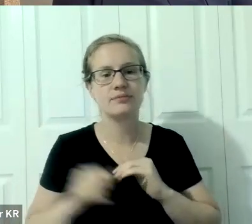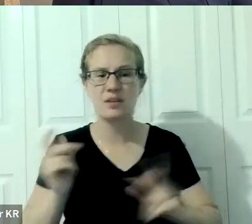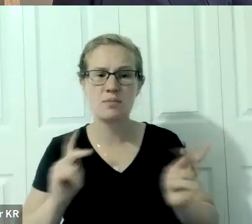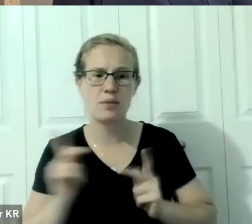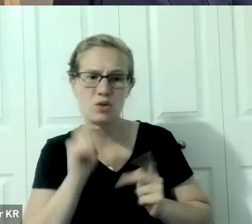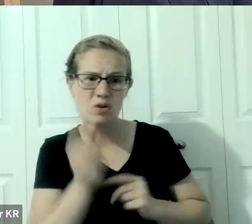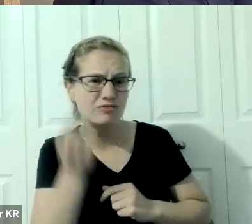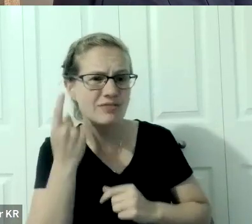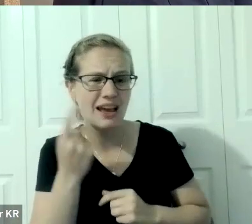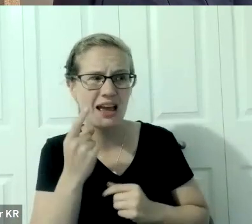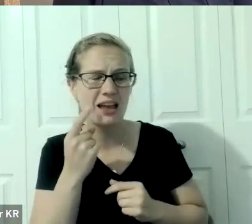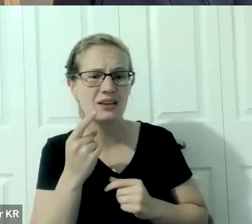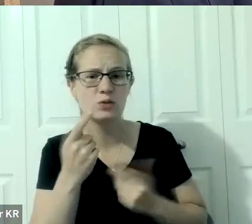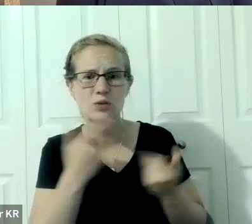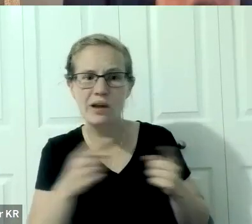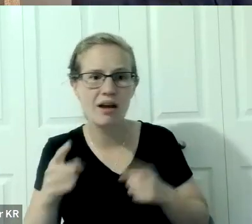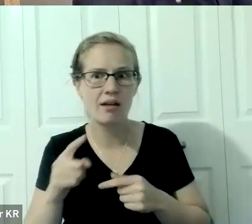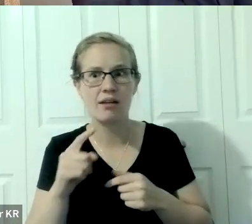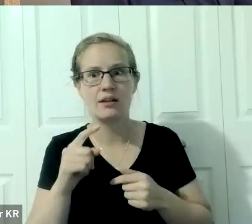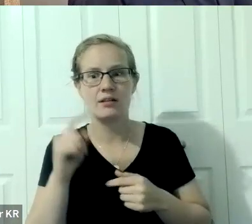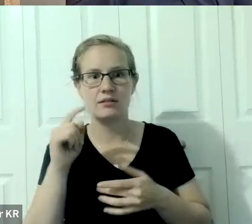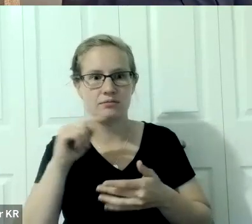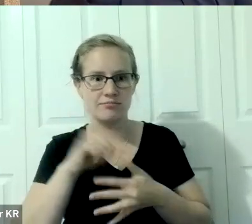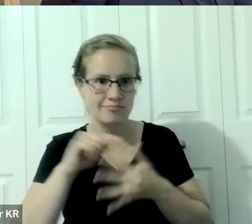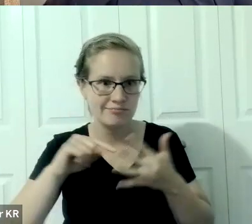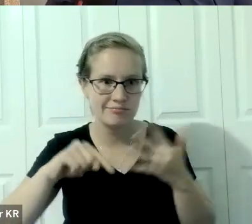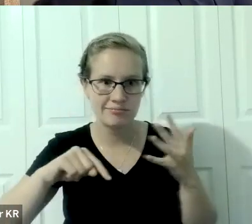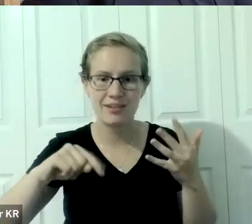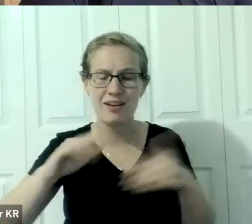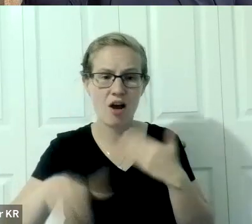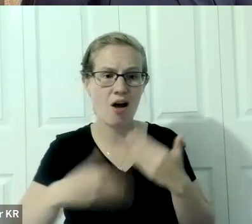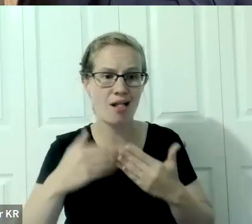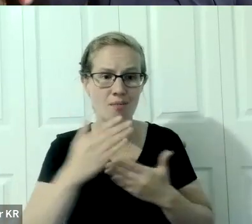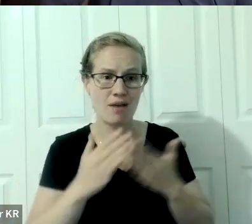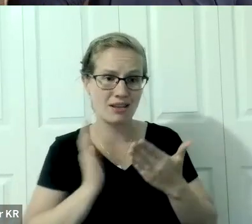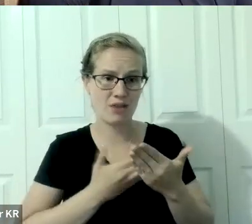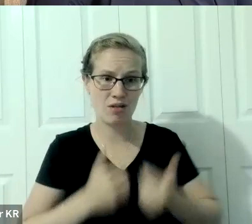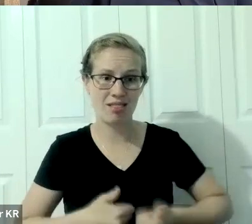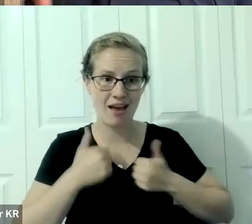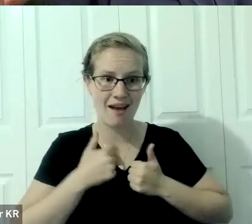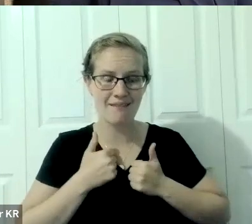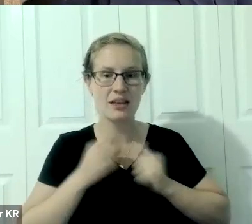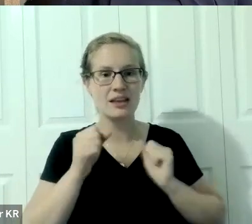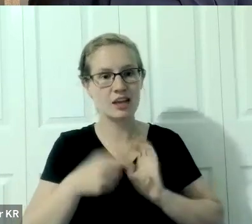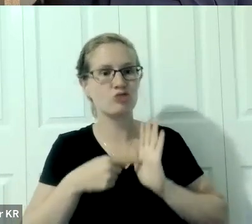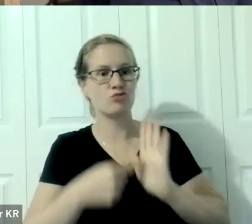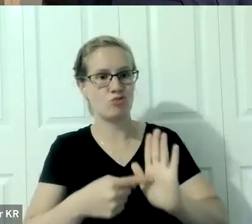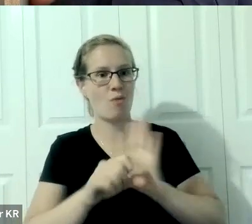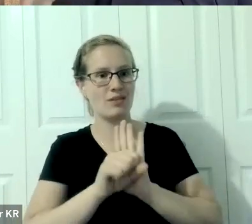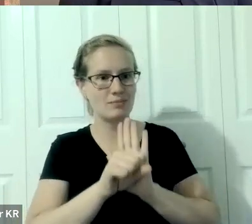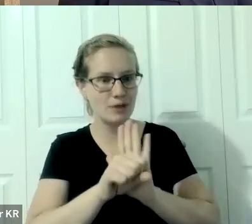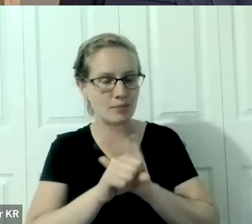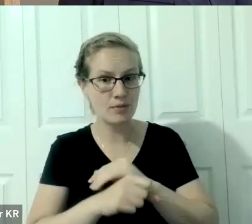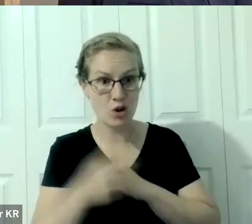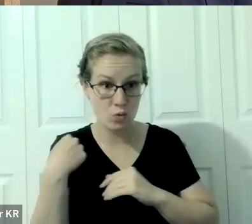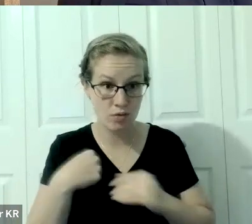don't understand what you're going through. And so every single area of our life evidences these symptoms, and are we